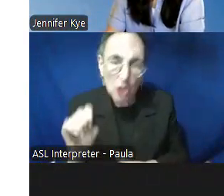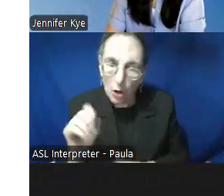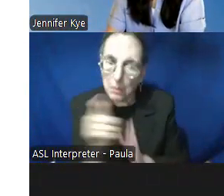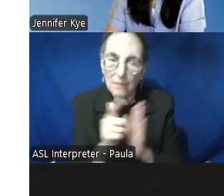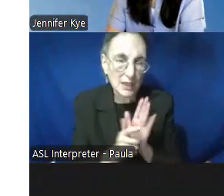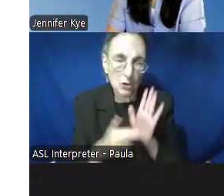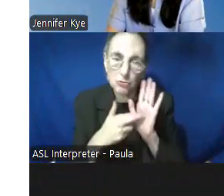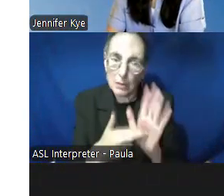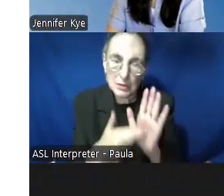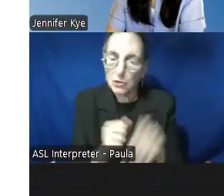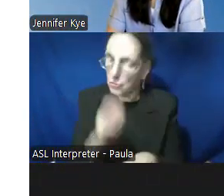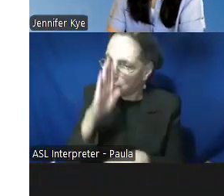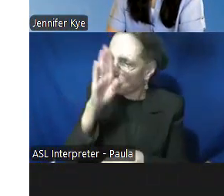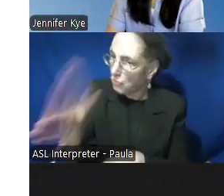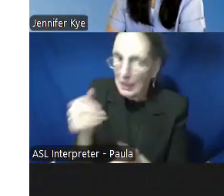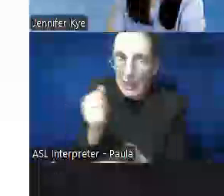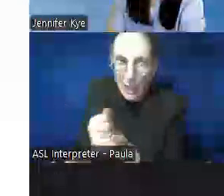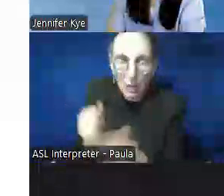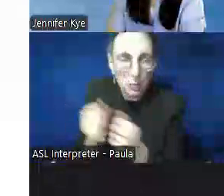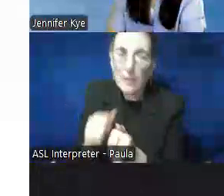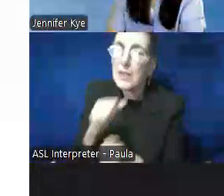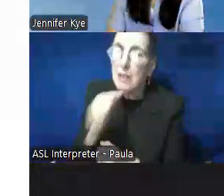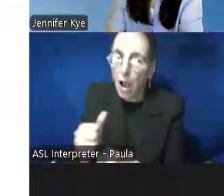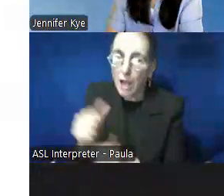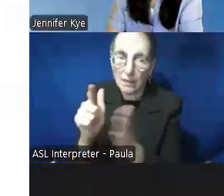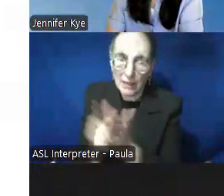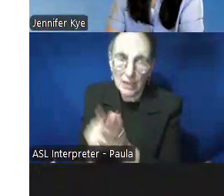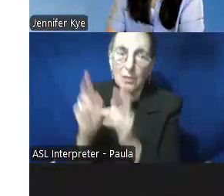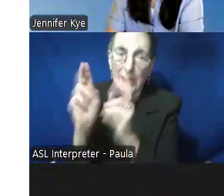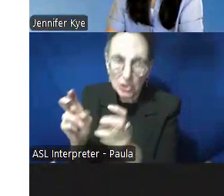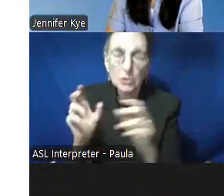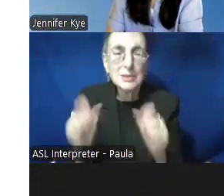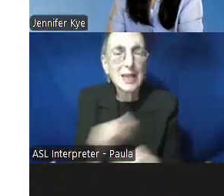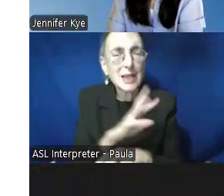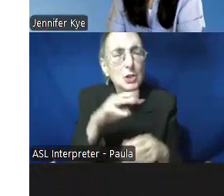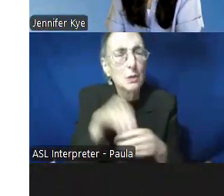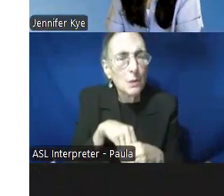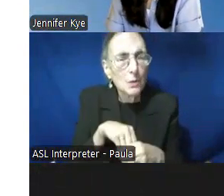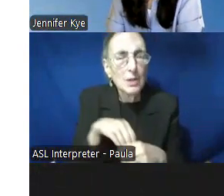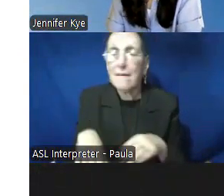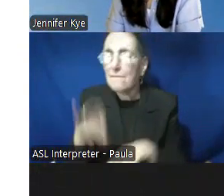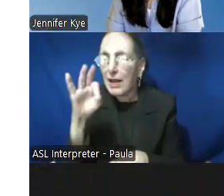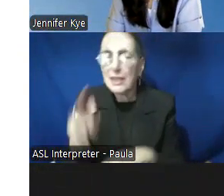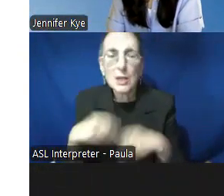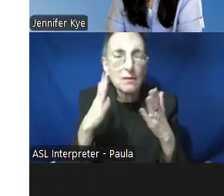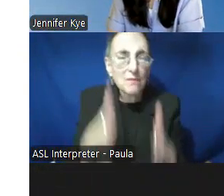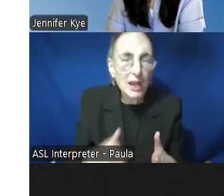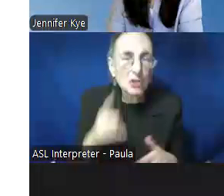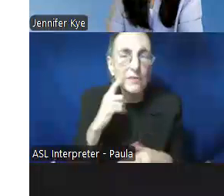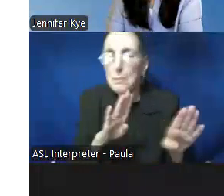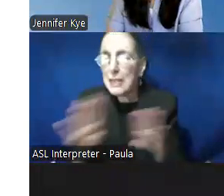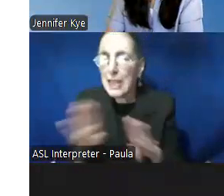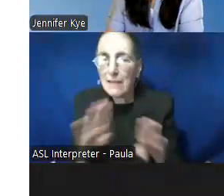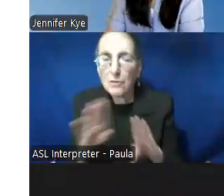directly help with non-legal issues. And these issues can include finding a provider for a behavioral health